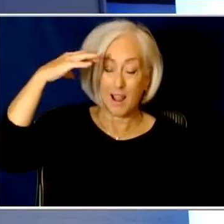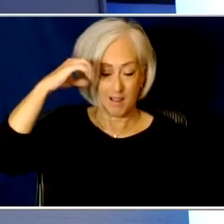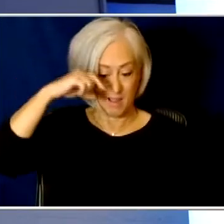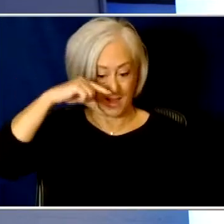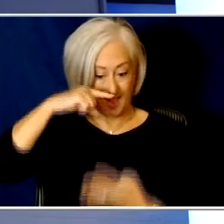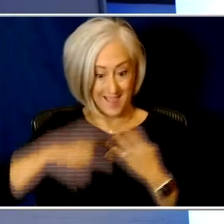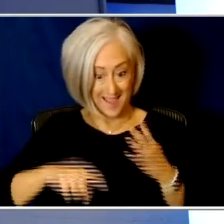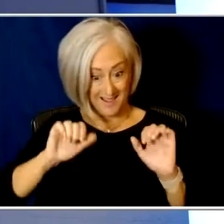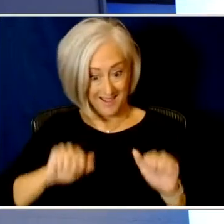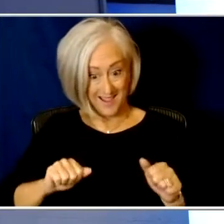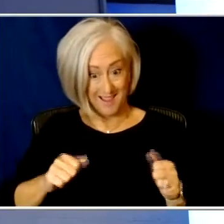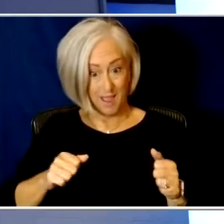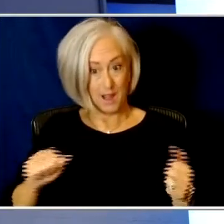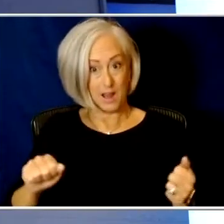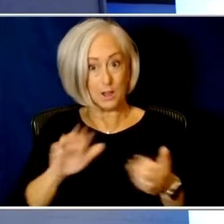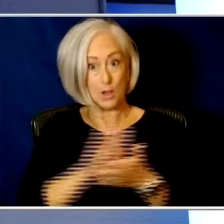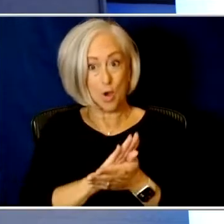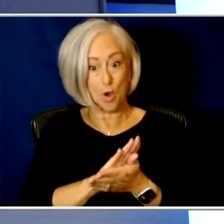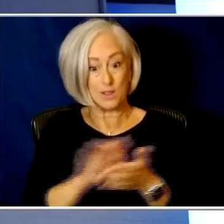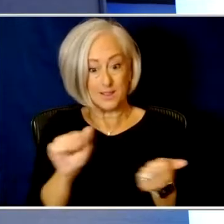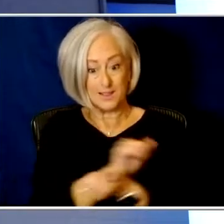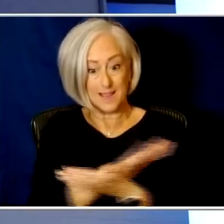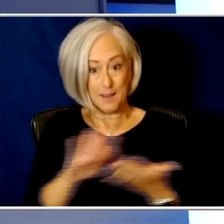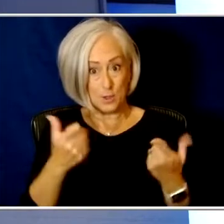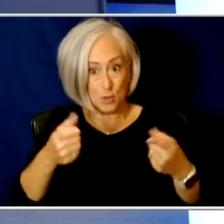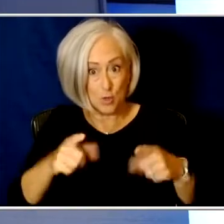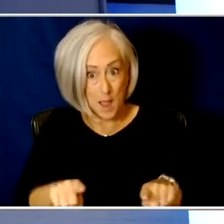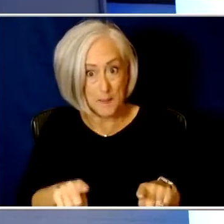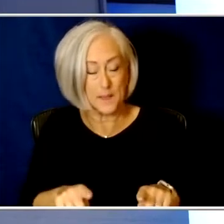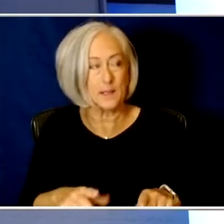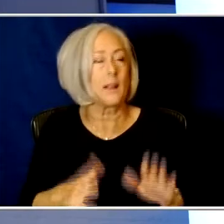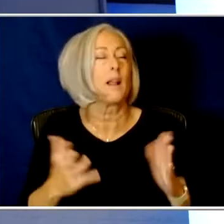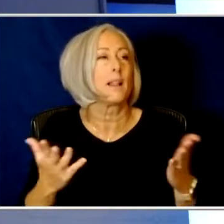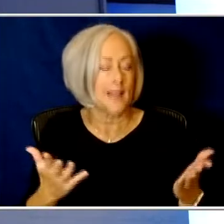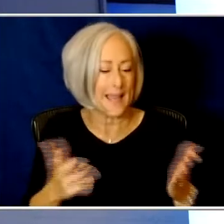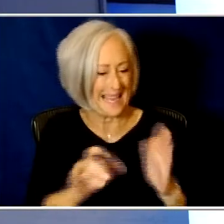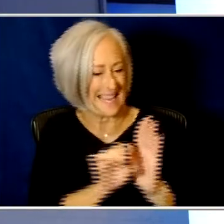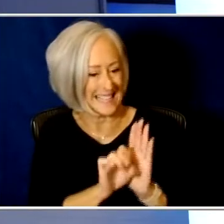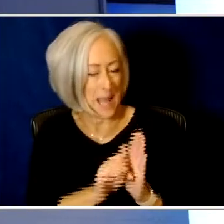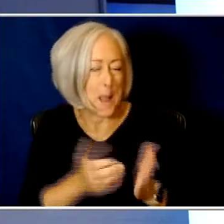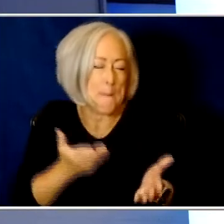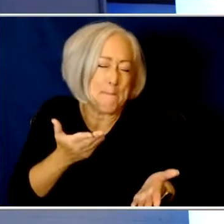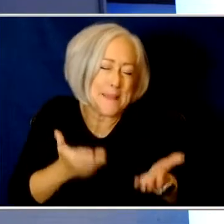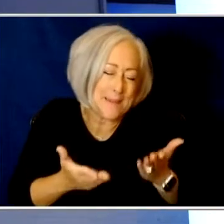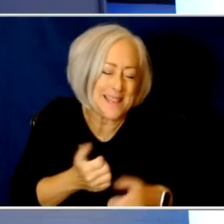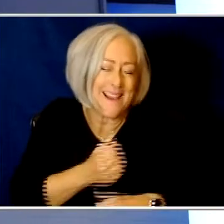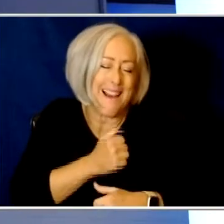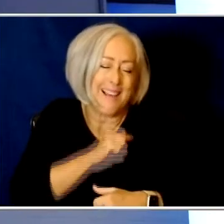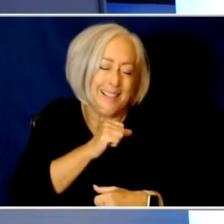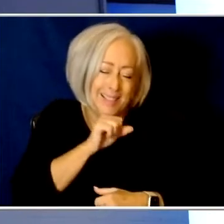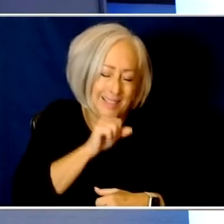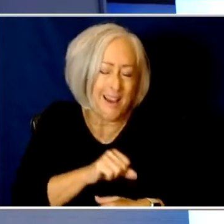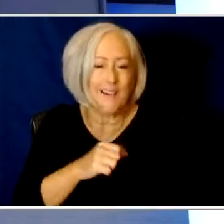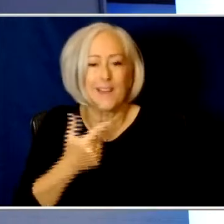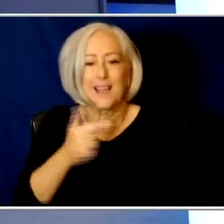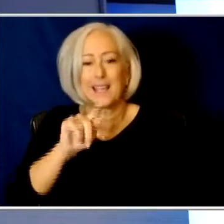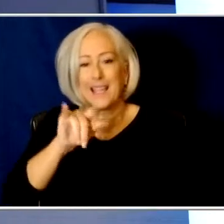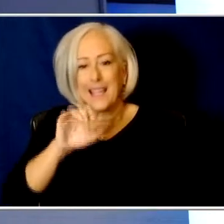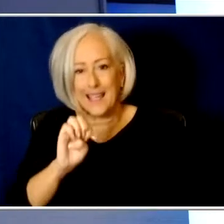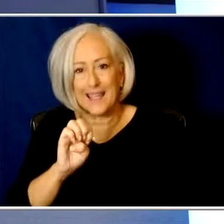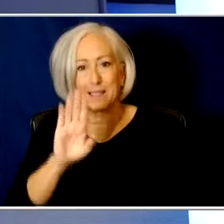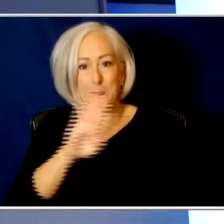to occur when we eat like lots of bad food? For example, I may happen to love Gates barbecue. Maybe I just love barbecue. But it's a lot of